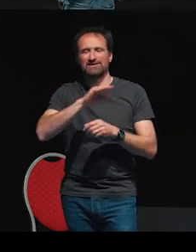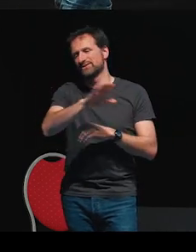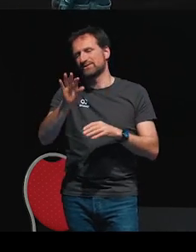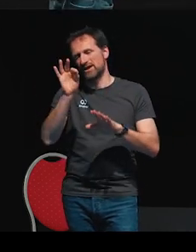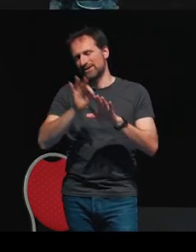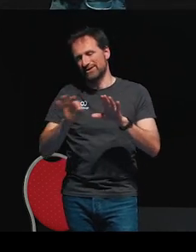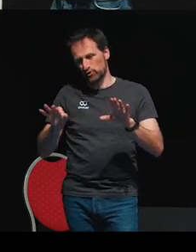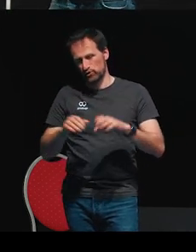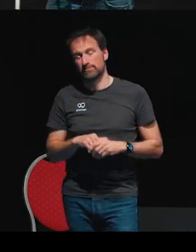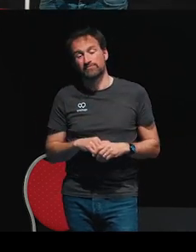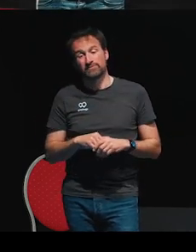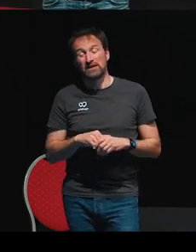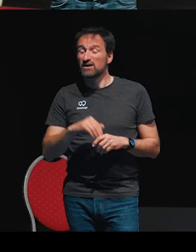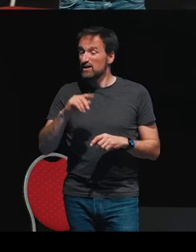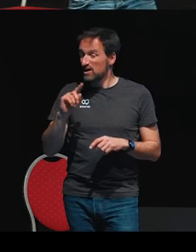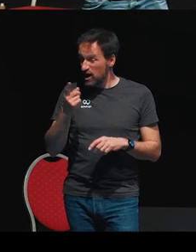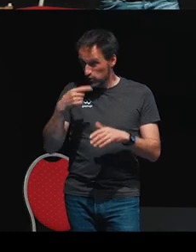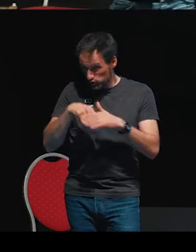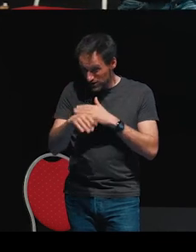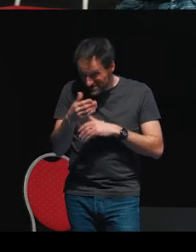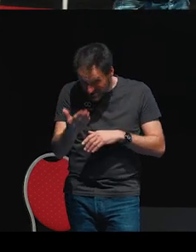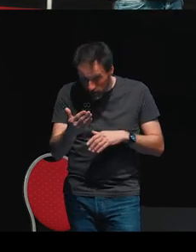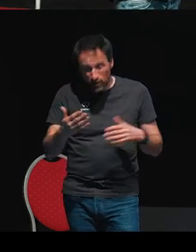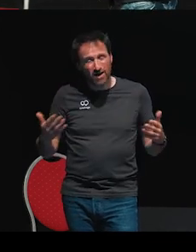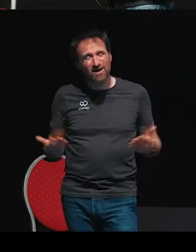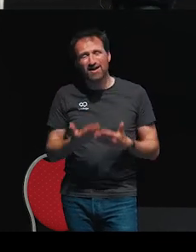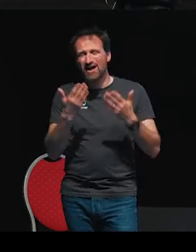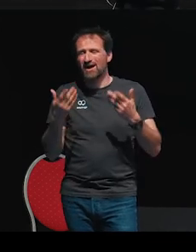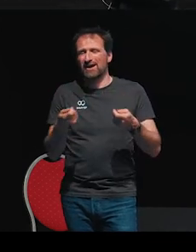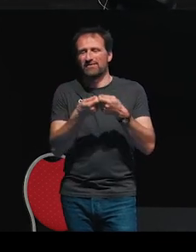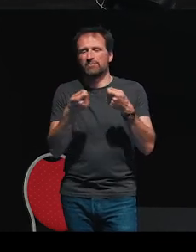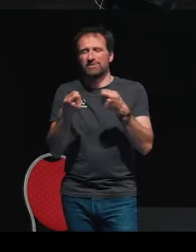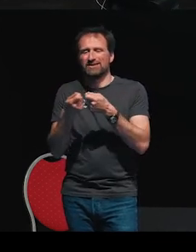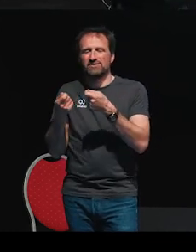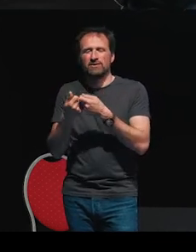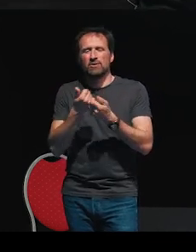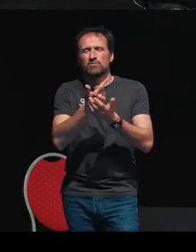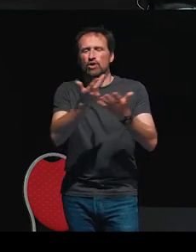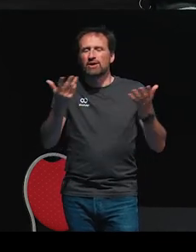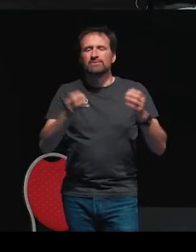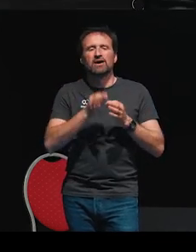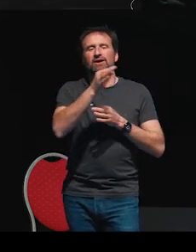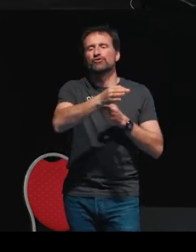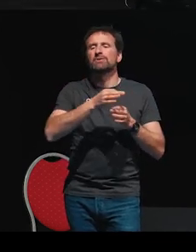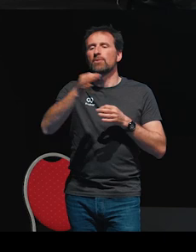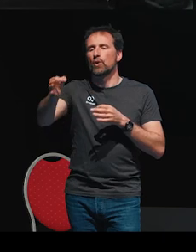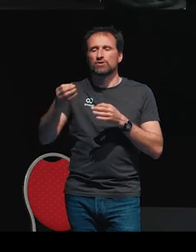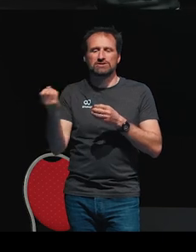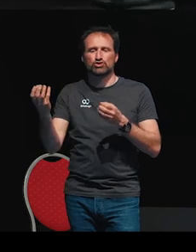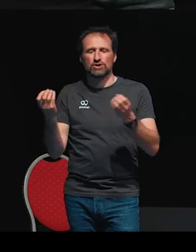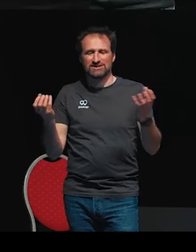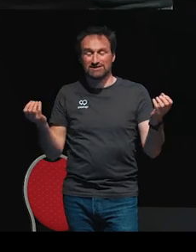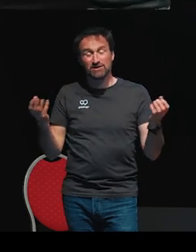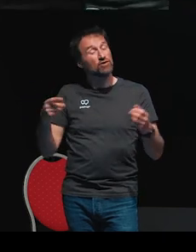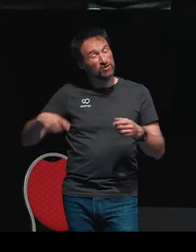This also enables you to easily connect multiple different remote sources. And it also helps you to